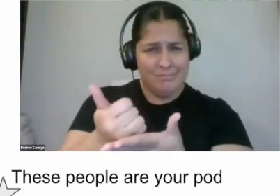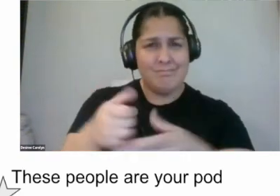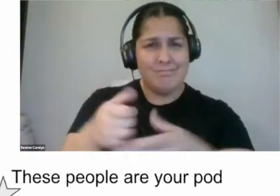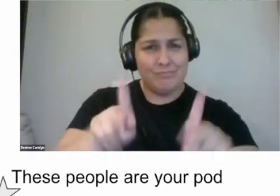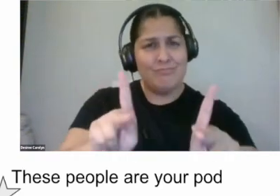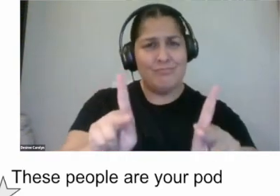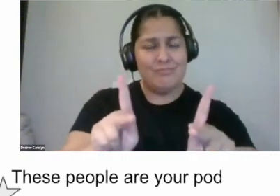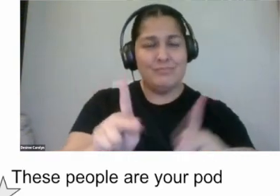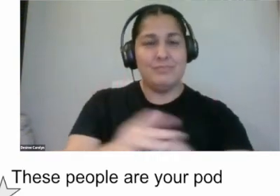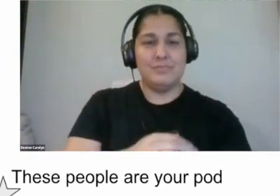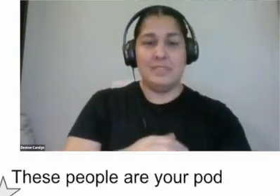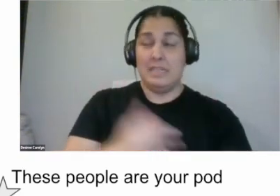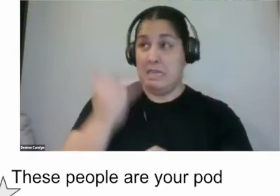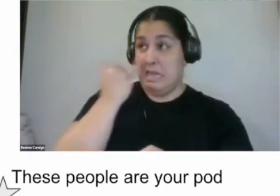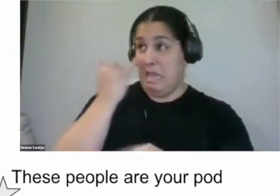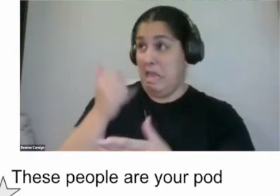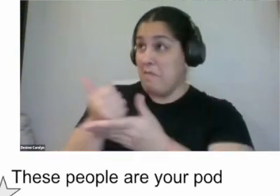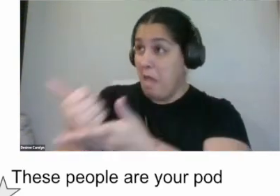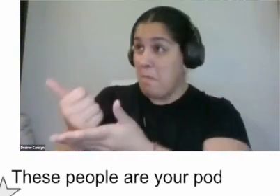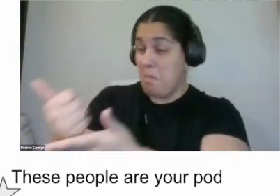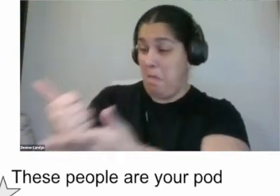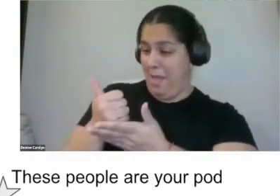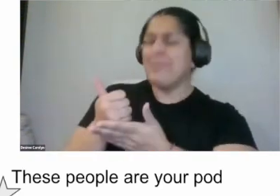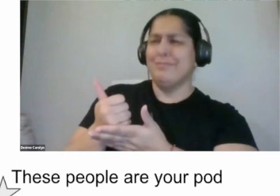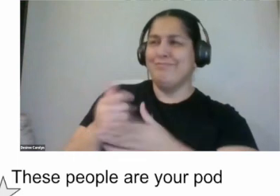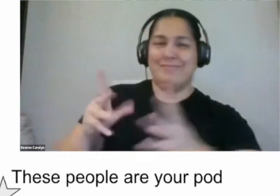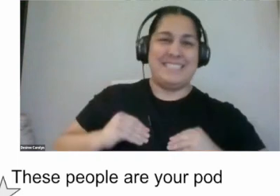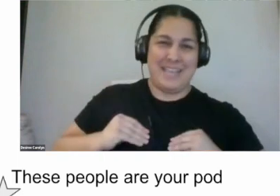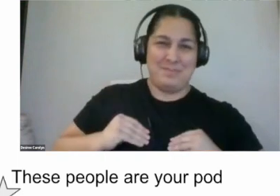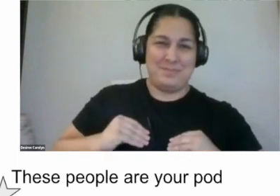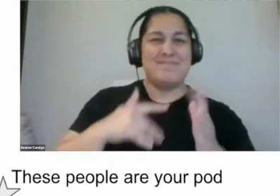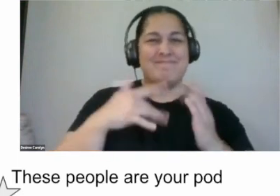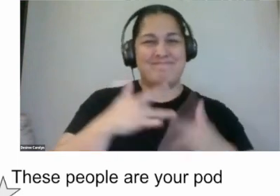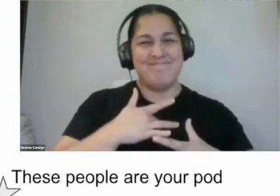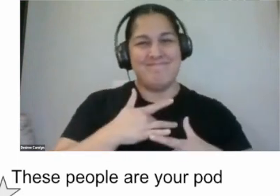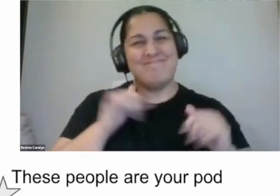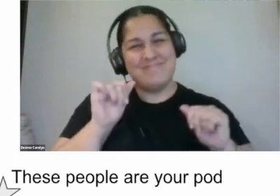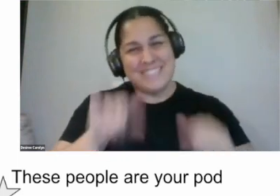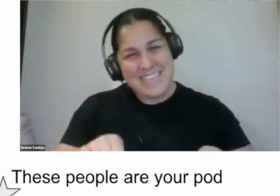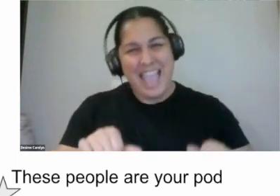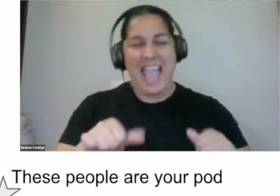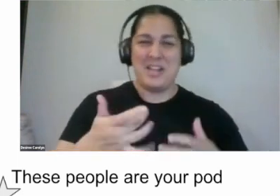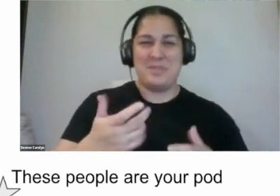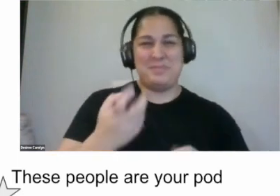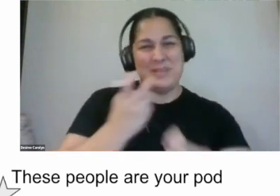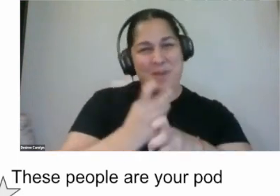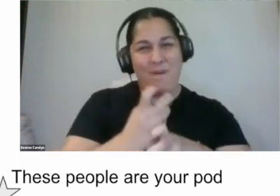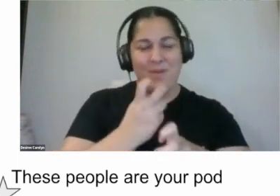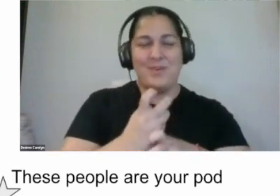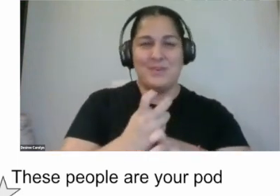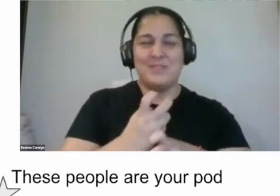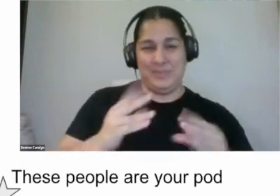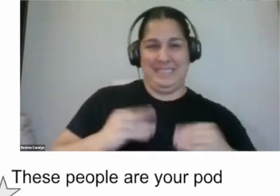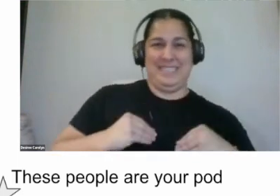want to help you, because that is sometimes a difficult thing to do. It's sometimes easier to help others.